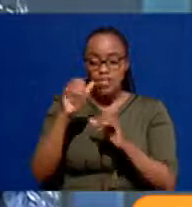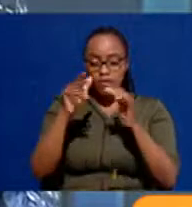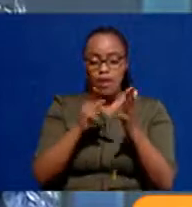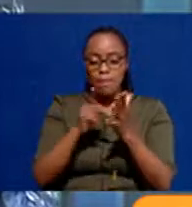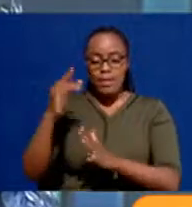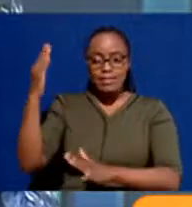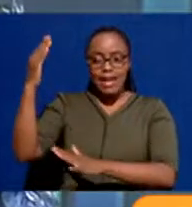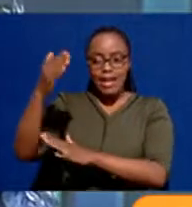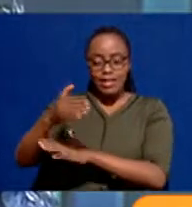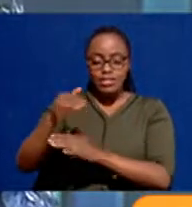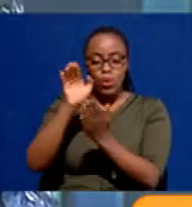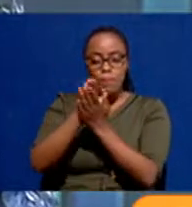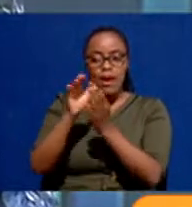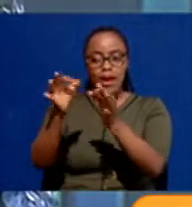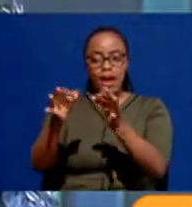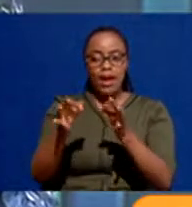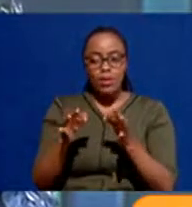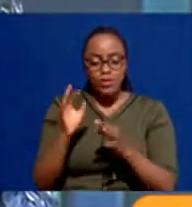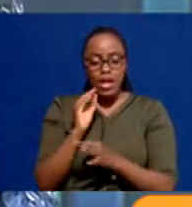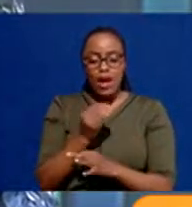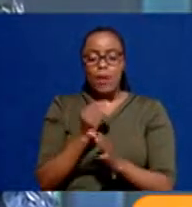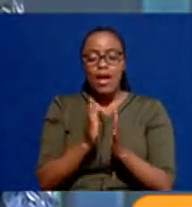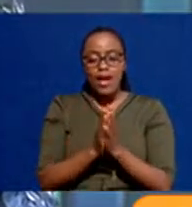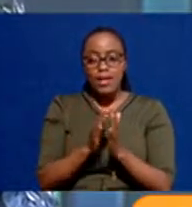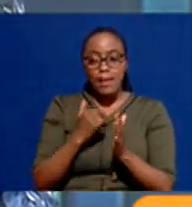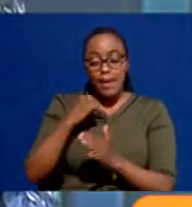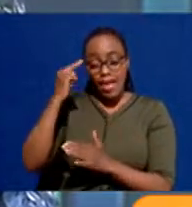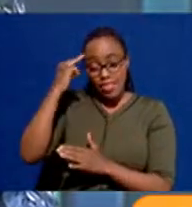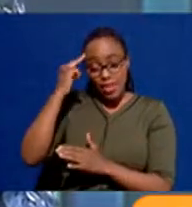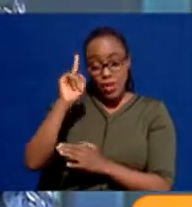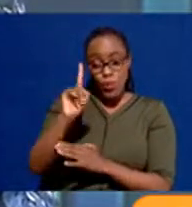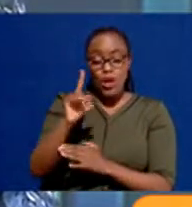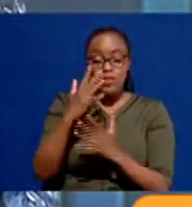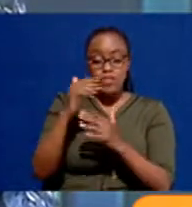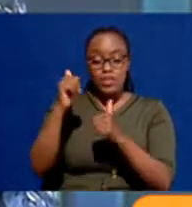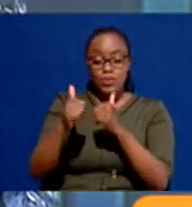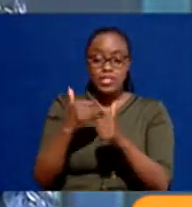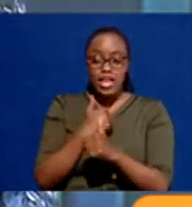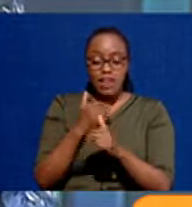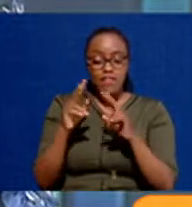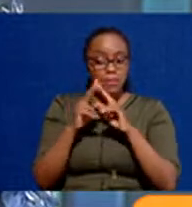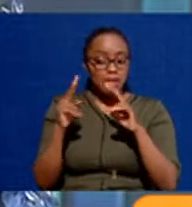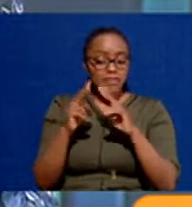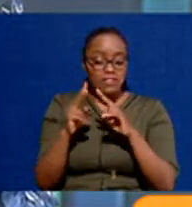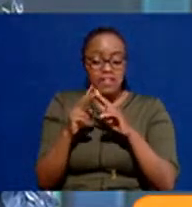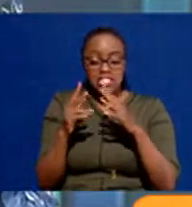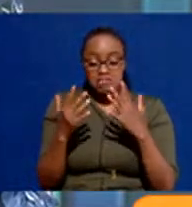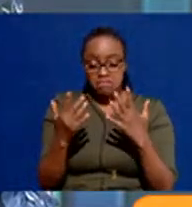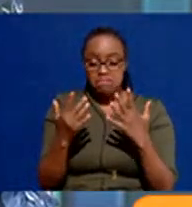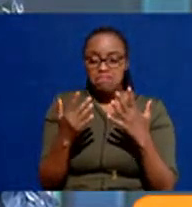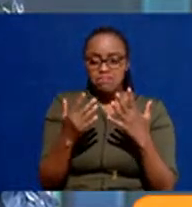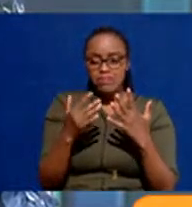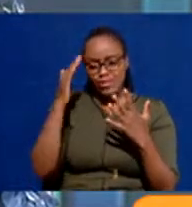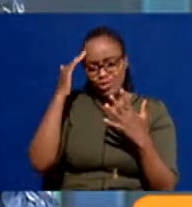paying directly into our bank account. And I think it's one of the things that has been very,